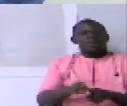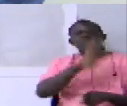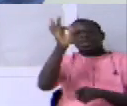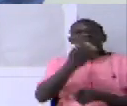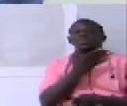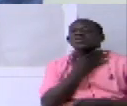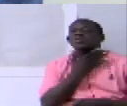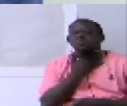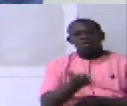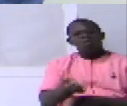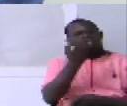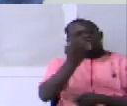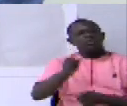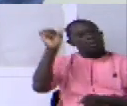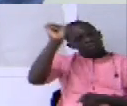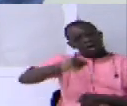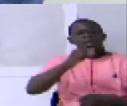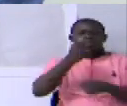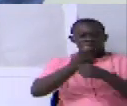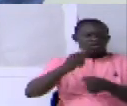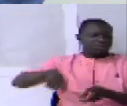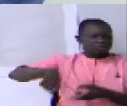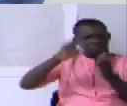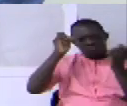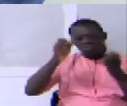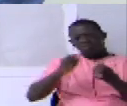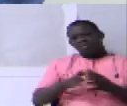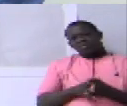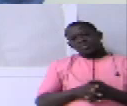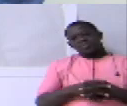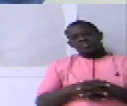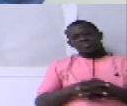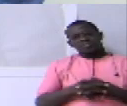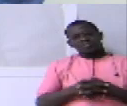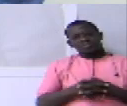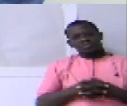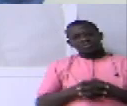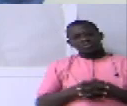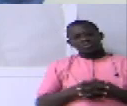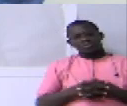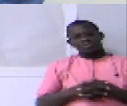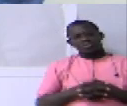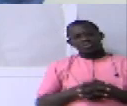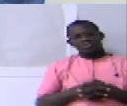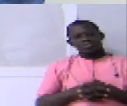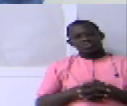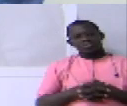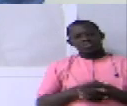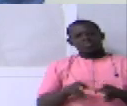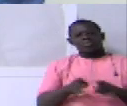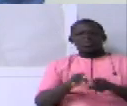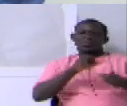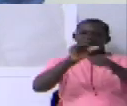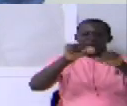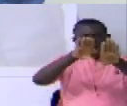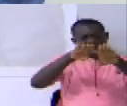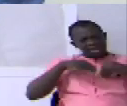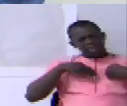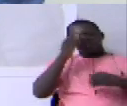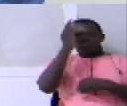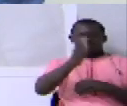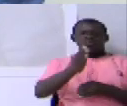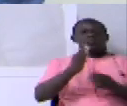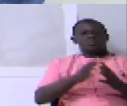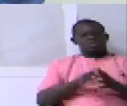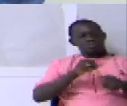simple. Wolem nyinti ko amam betea wolem ko be kumoti asono yata ko yata wolem ala betea balia. Accept the truth. To